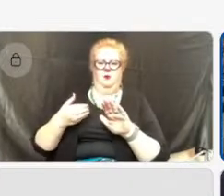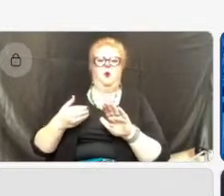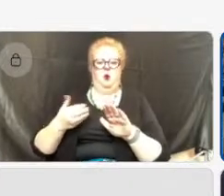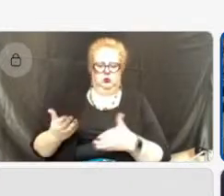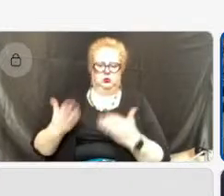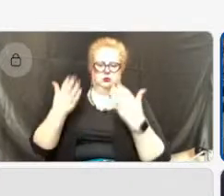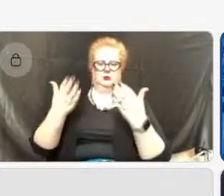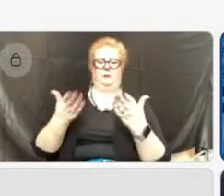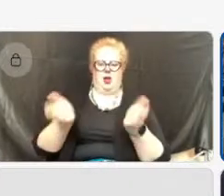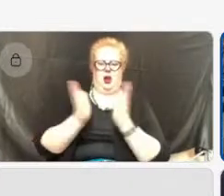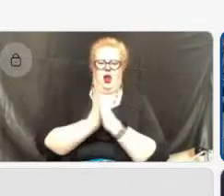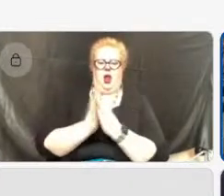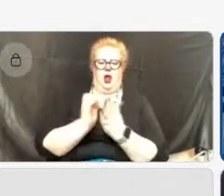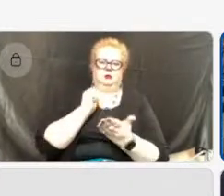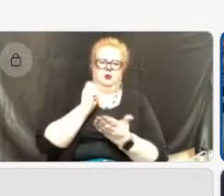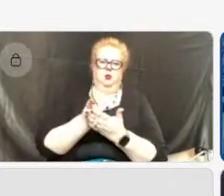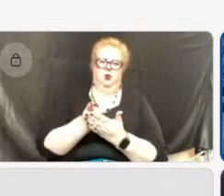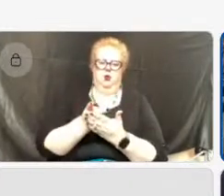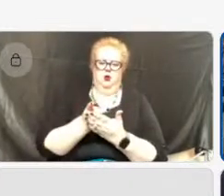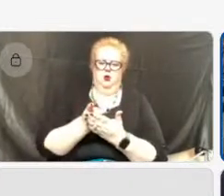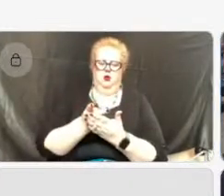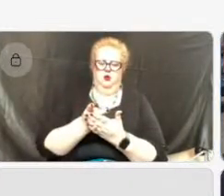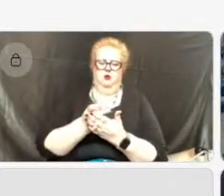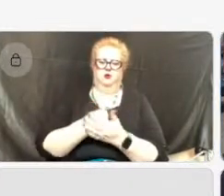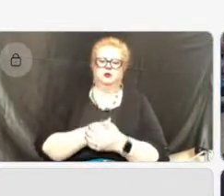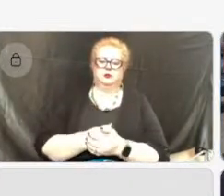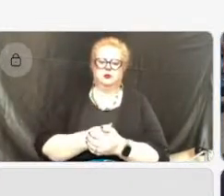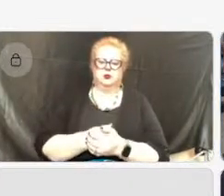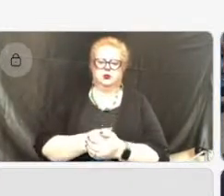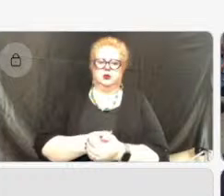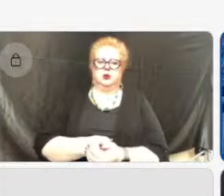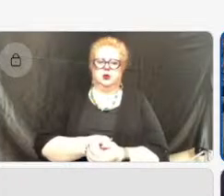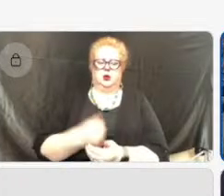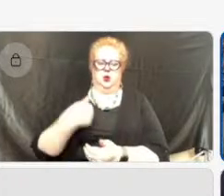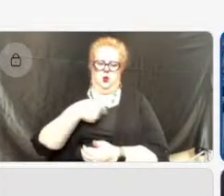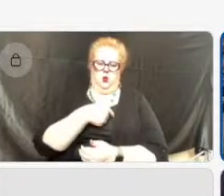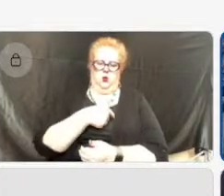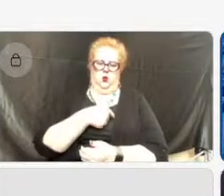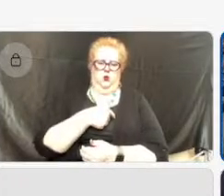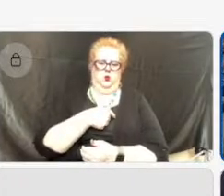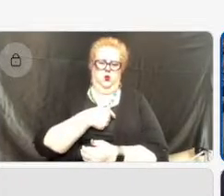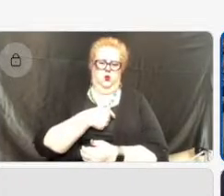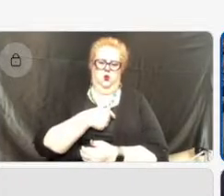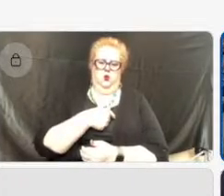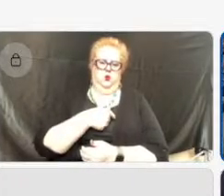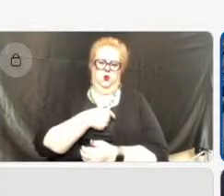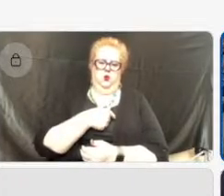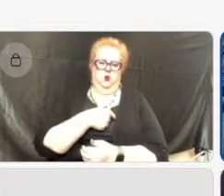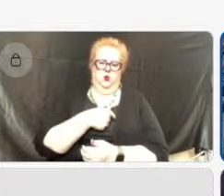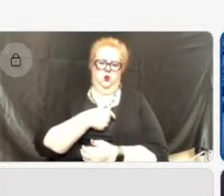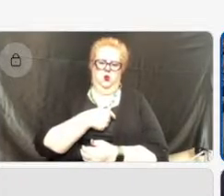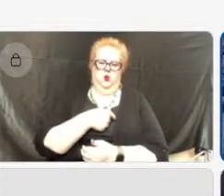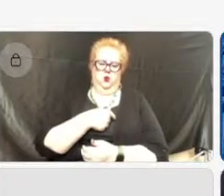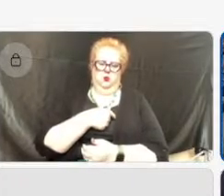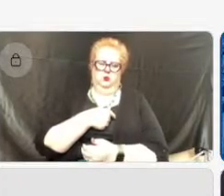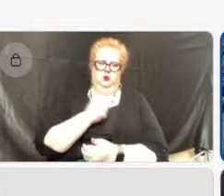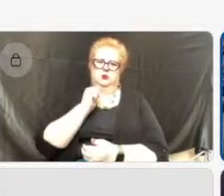We were not furnished a drawing showing parking